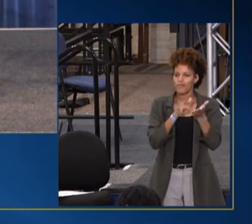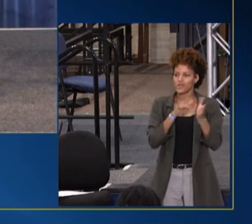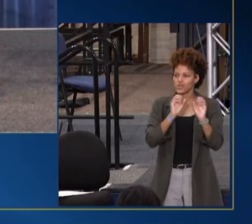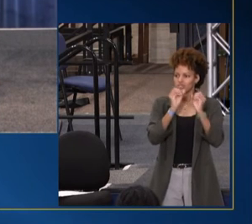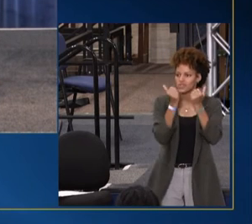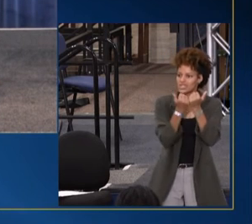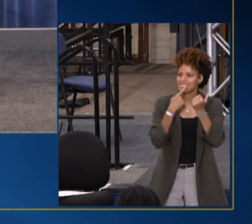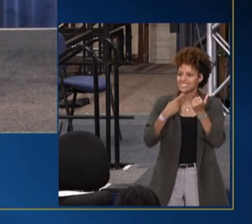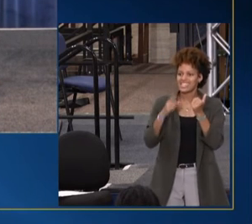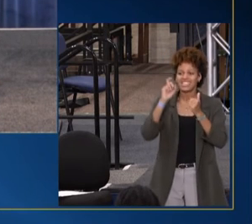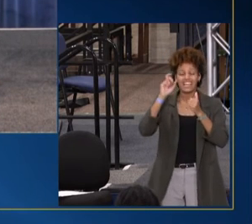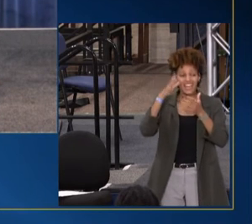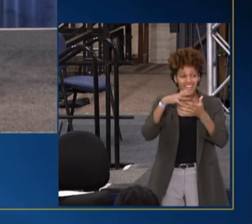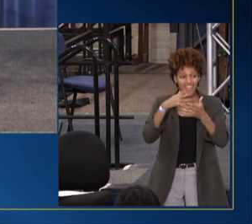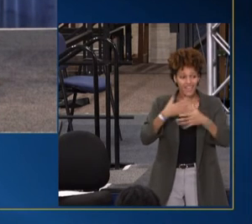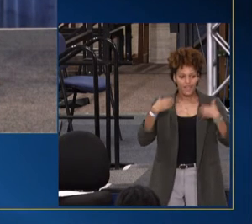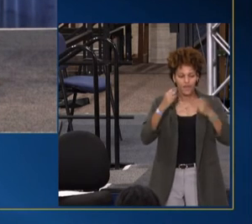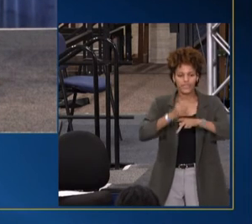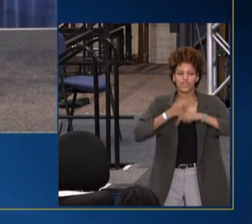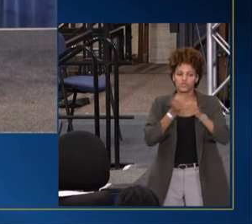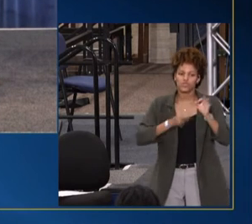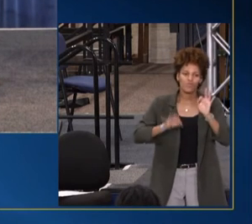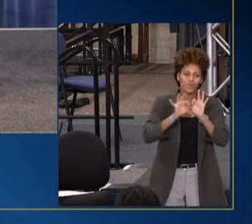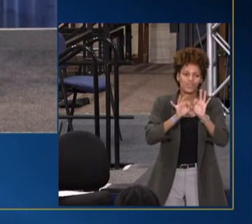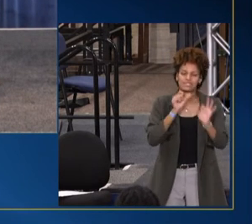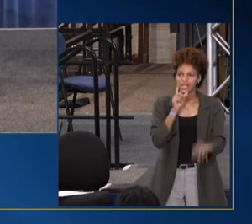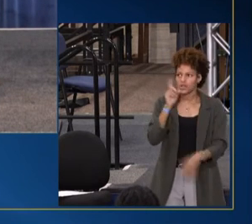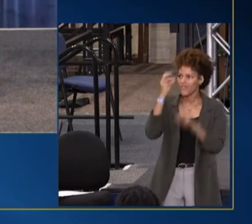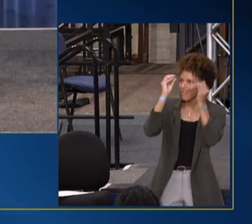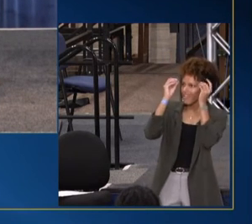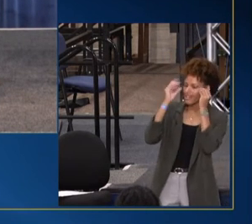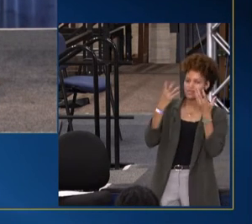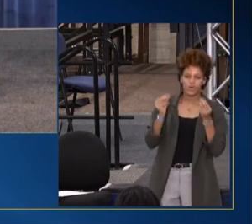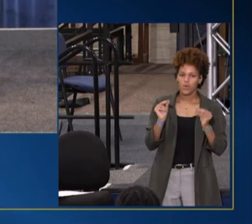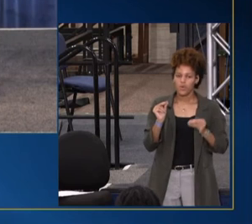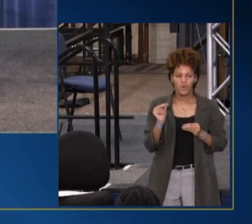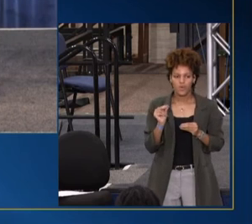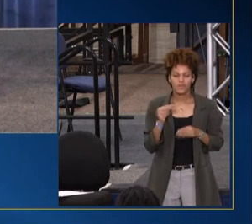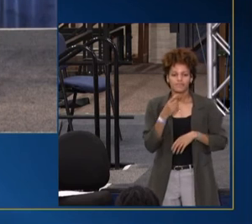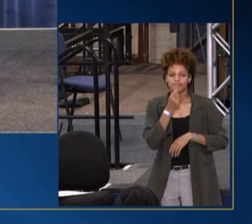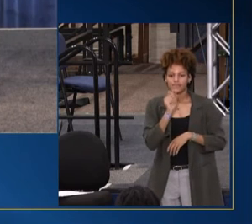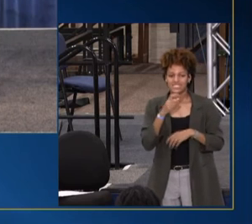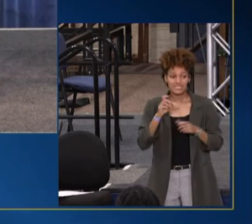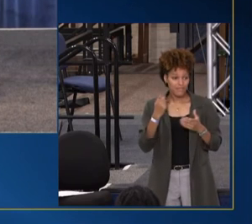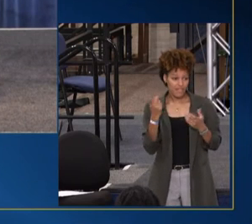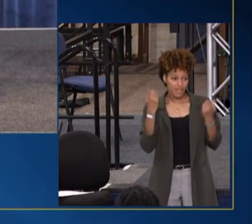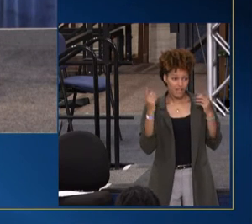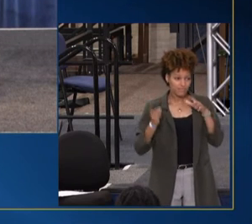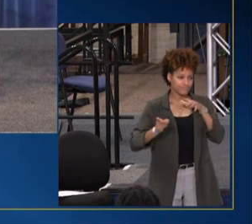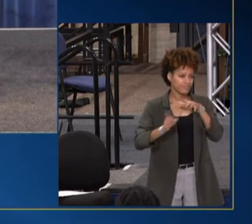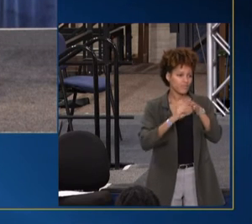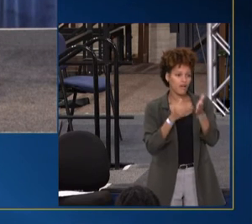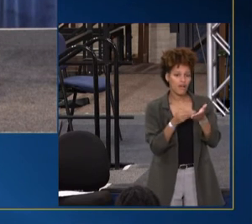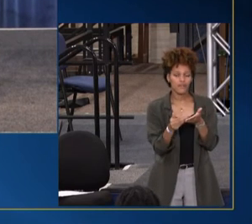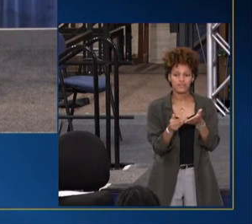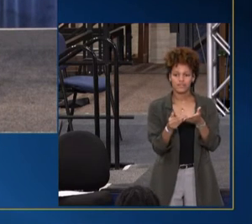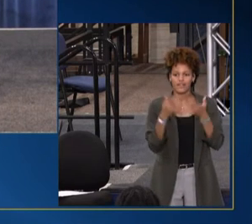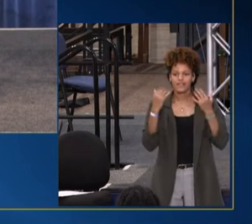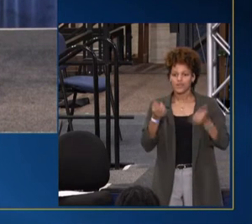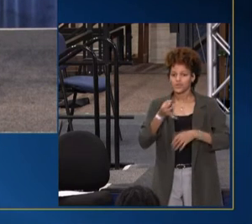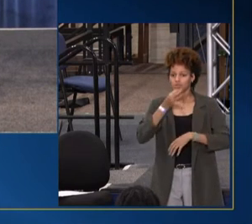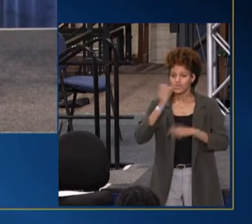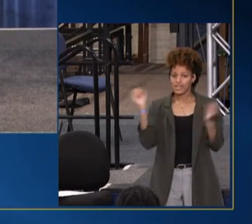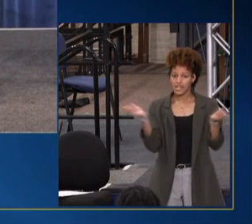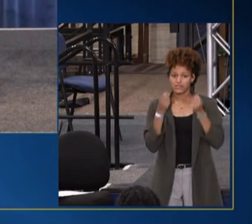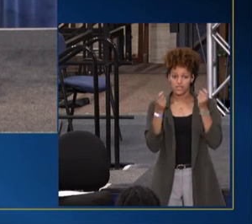that is absolutely necessary. So this shouldn't even be a question that we're thinking about this. So that's something that comes up. You know, we're right at the anniversary